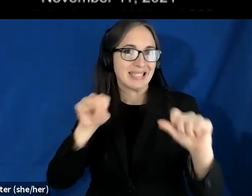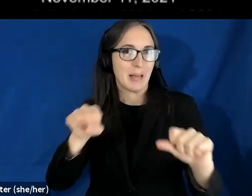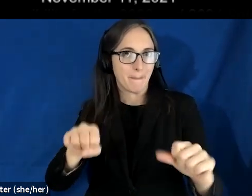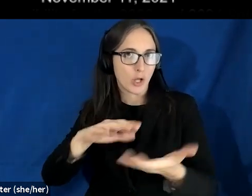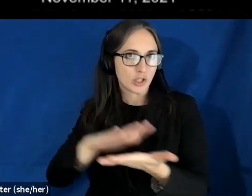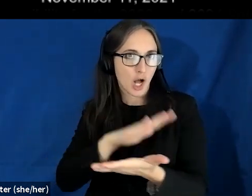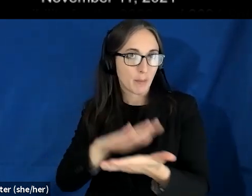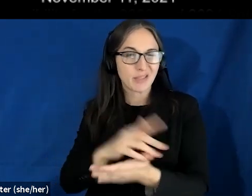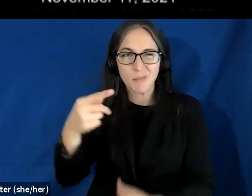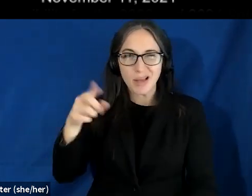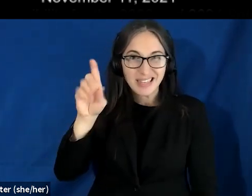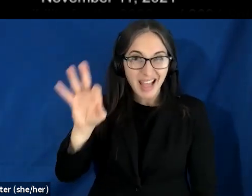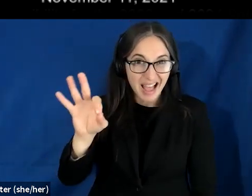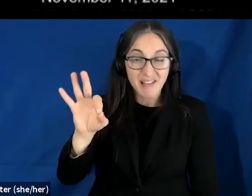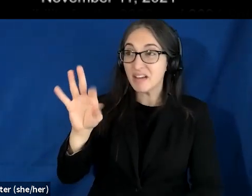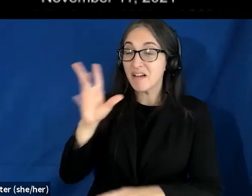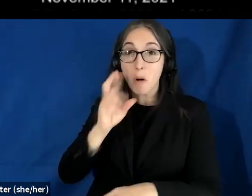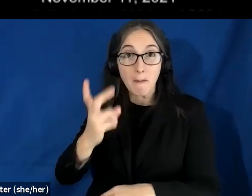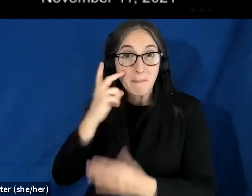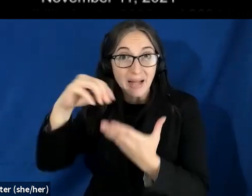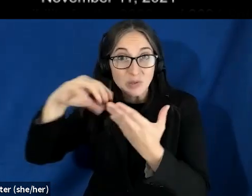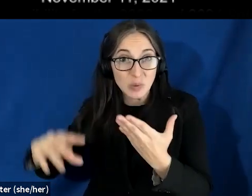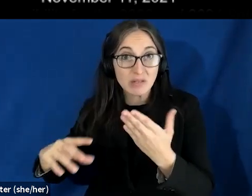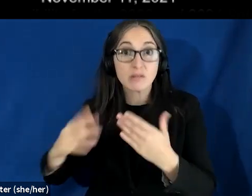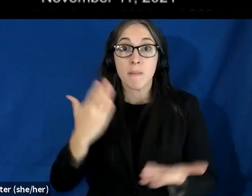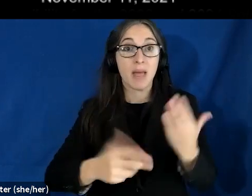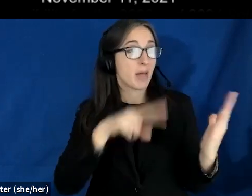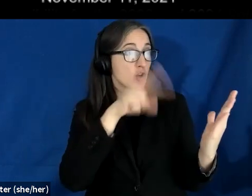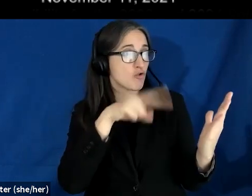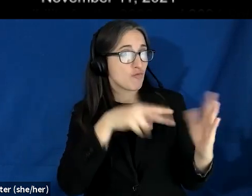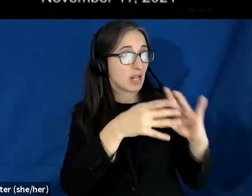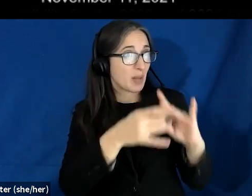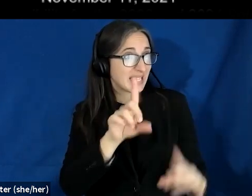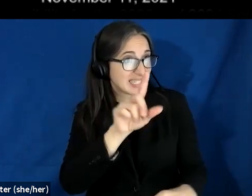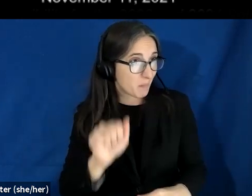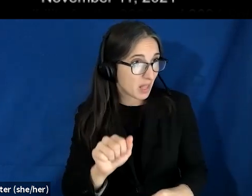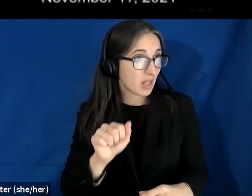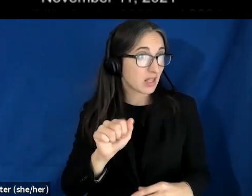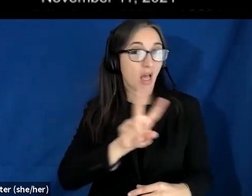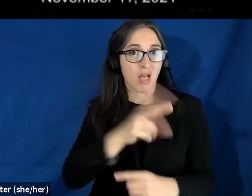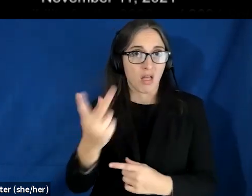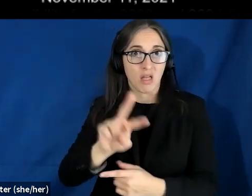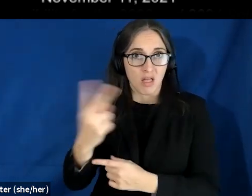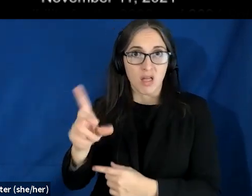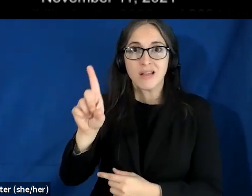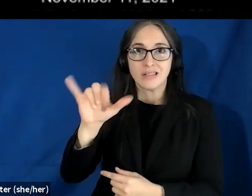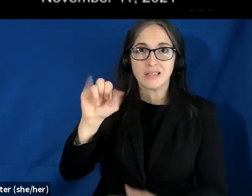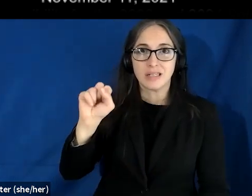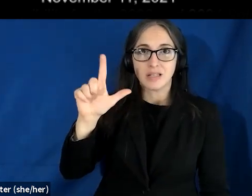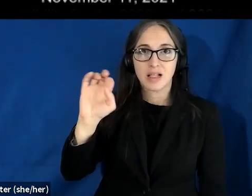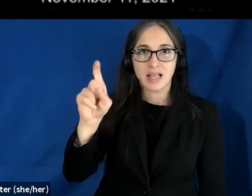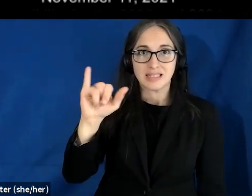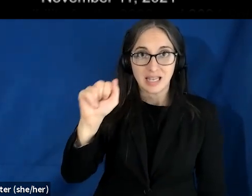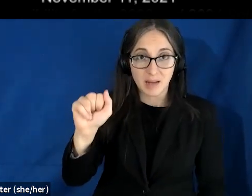who are blind or even students who have a reading-related disability like dyslexia, because they want to use their text-to-speech software to read